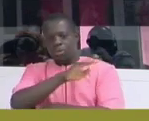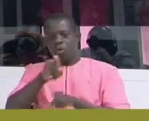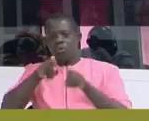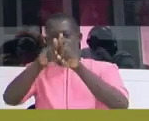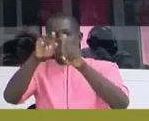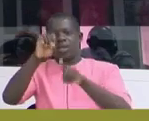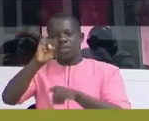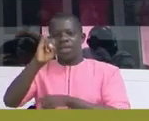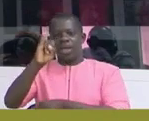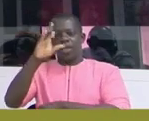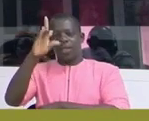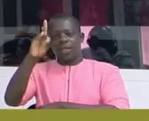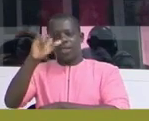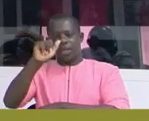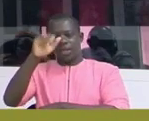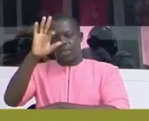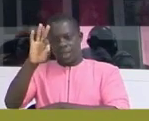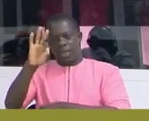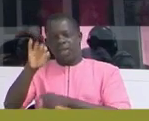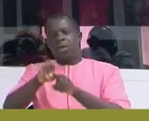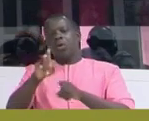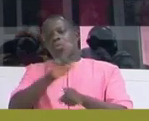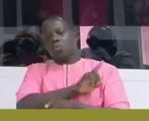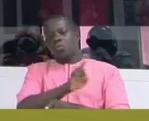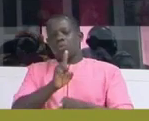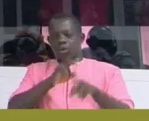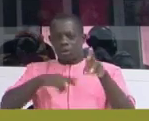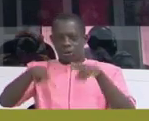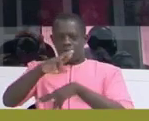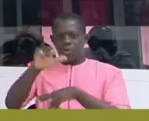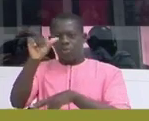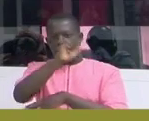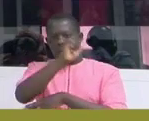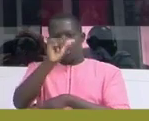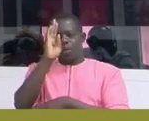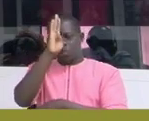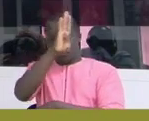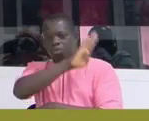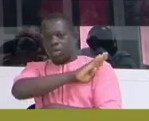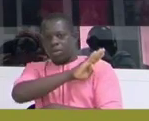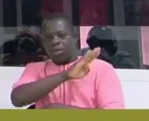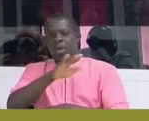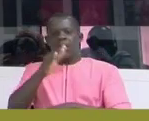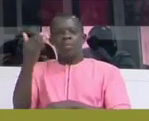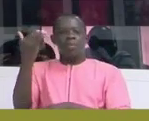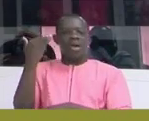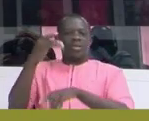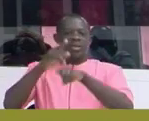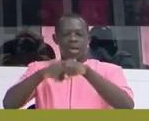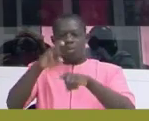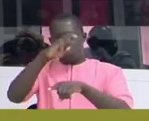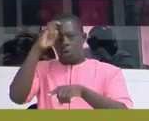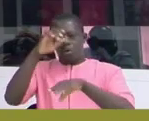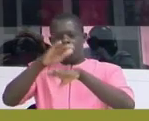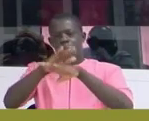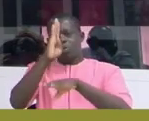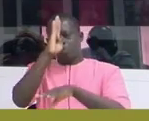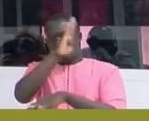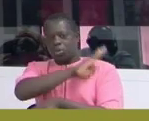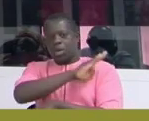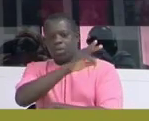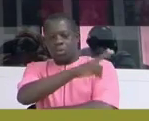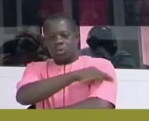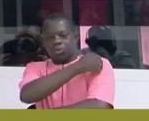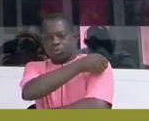to Bam with Sid." We return back to Bam. At that